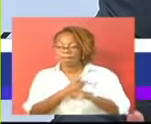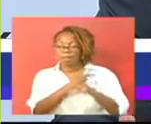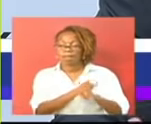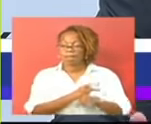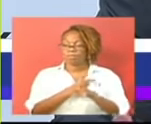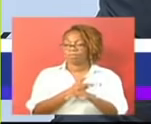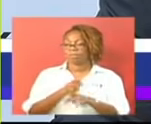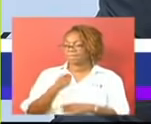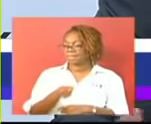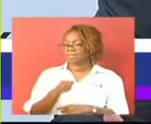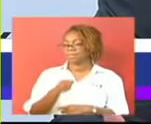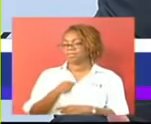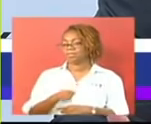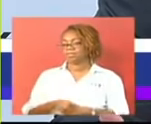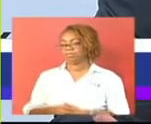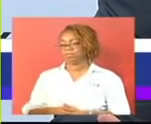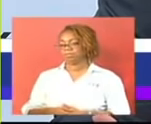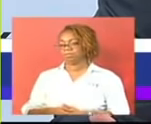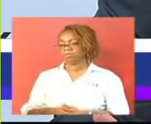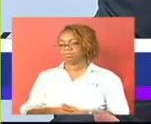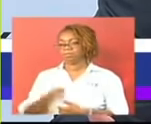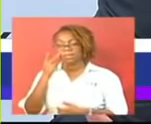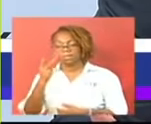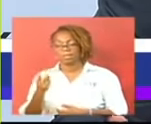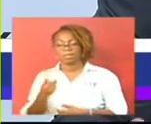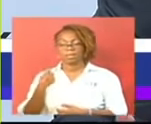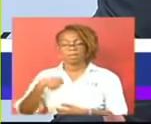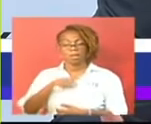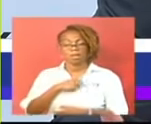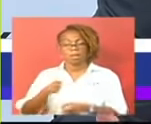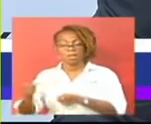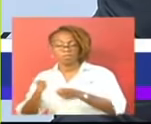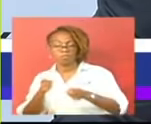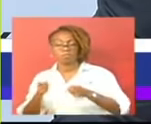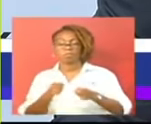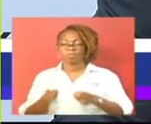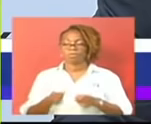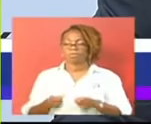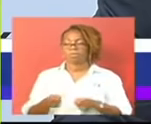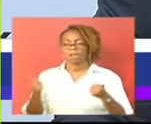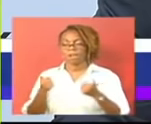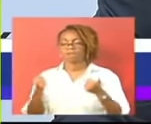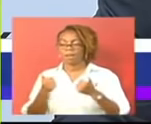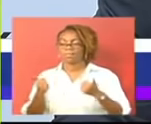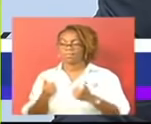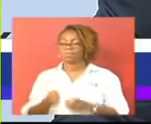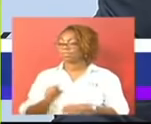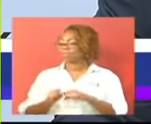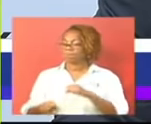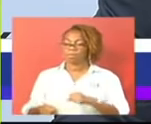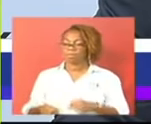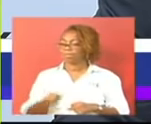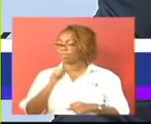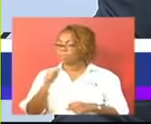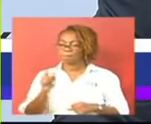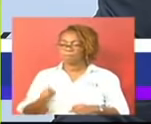we have been able to tell, have gone according to standard. So there isn't a special or separate